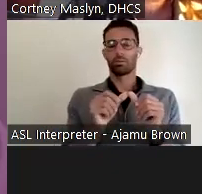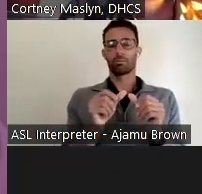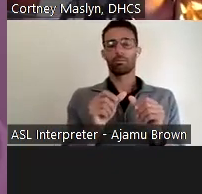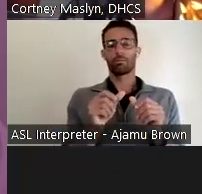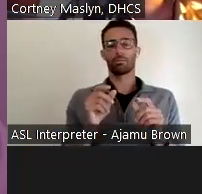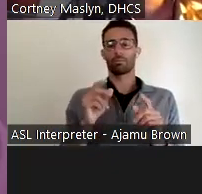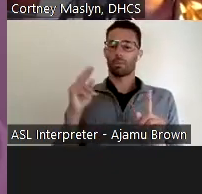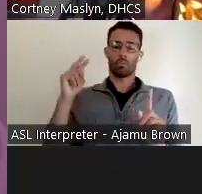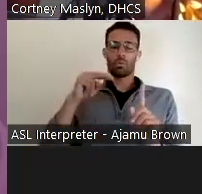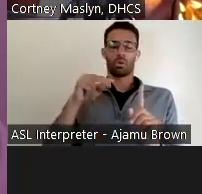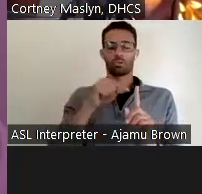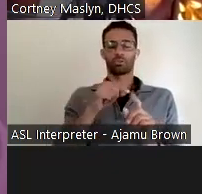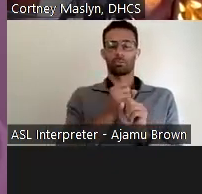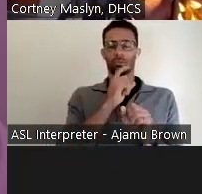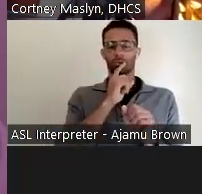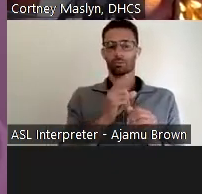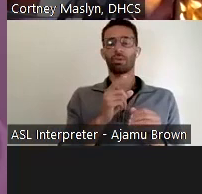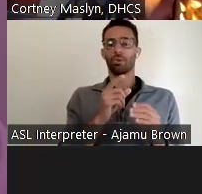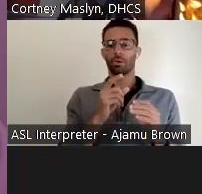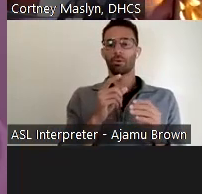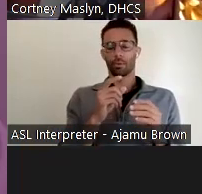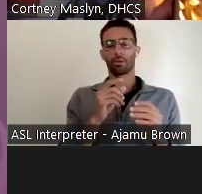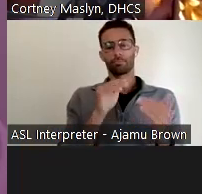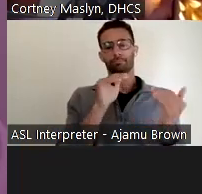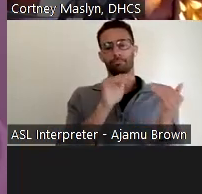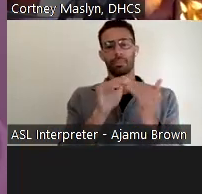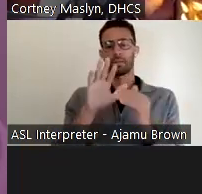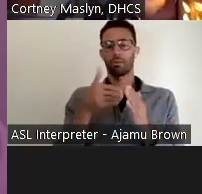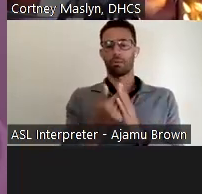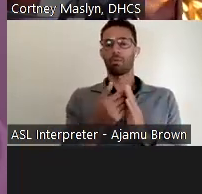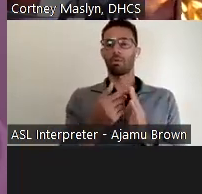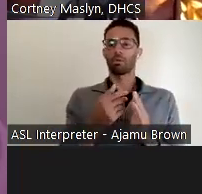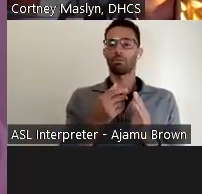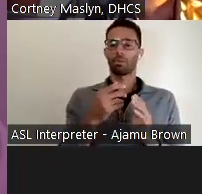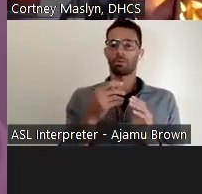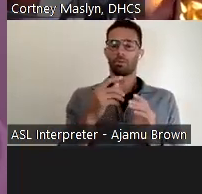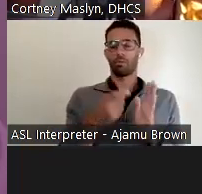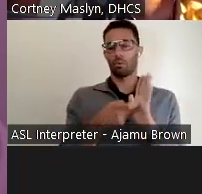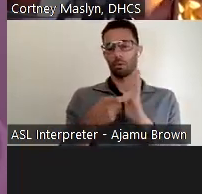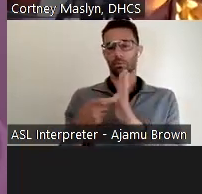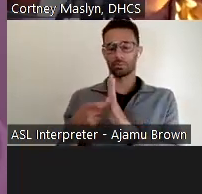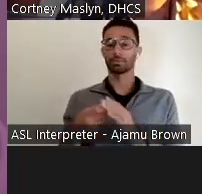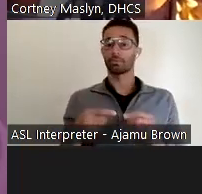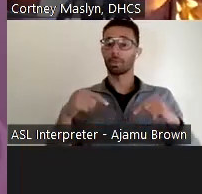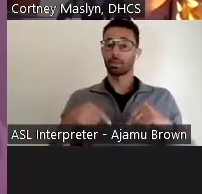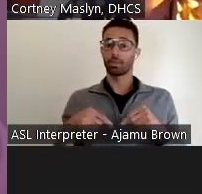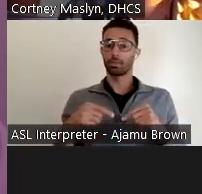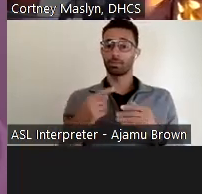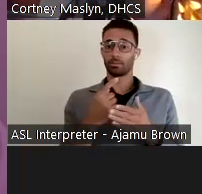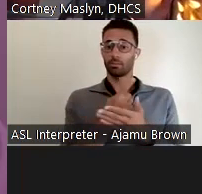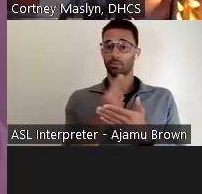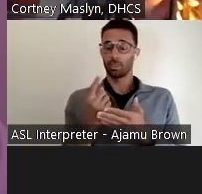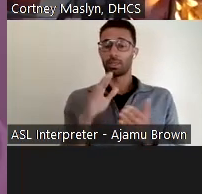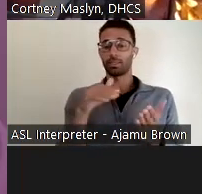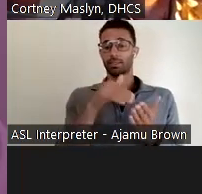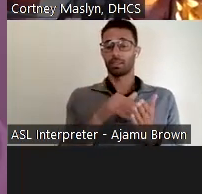ensure that they're meeting those final rule requirements. And then also, just this week, the Center for Medicare and Medicaid Services